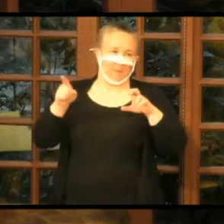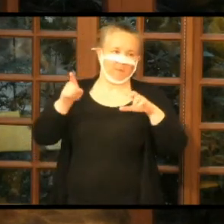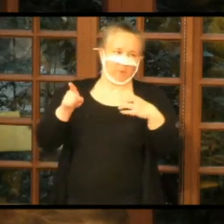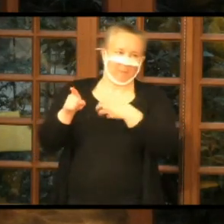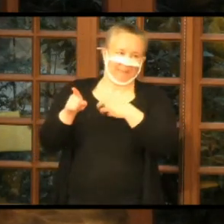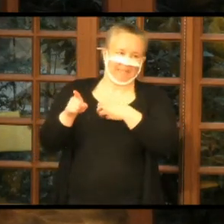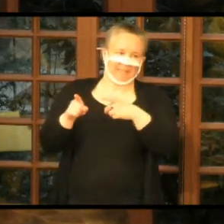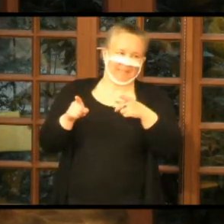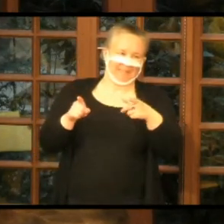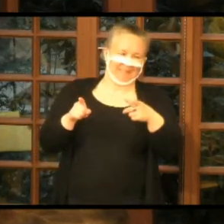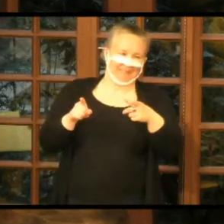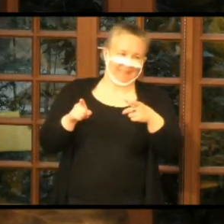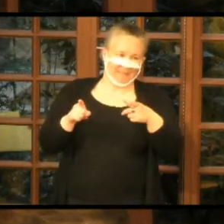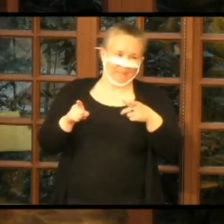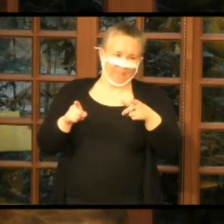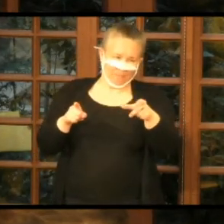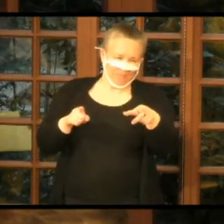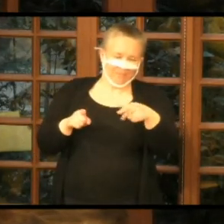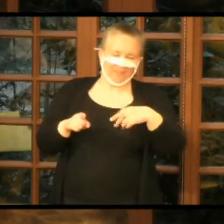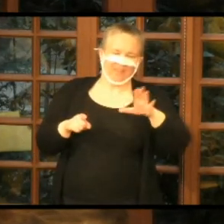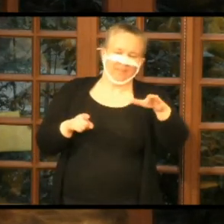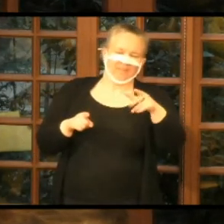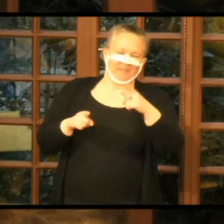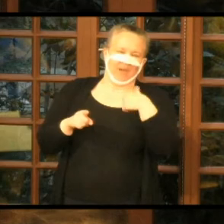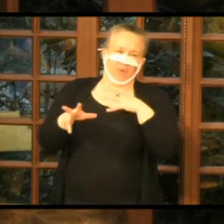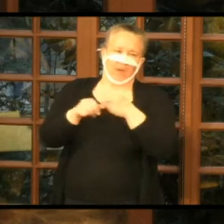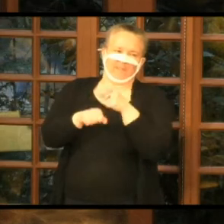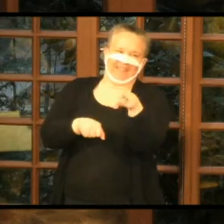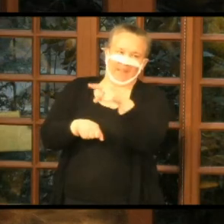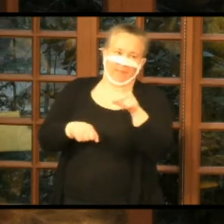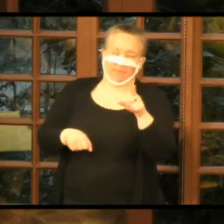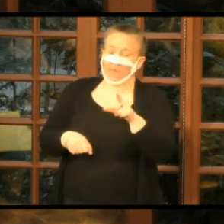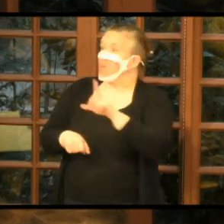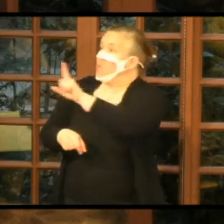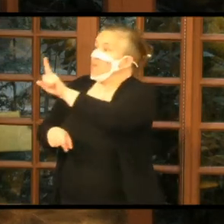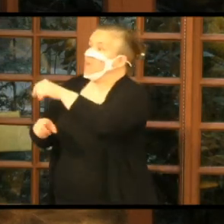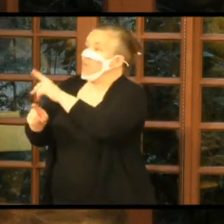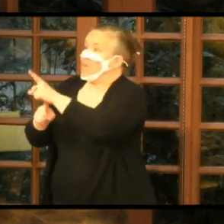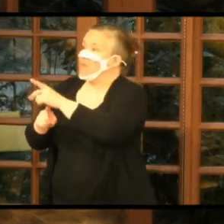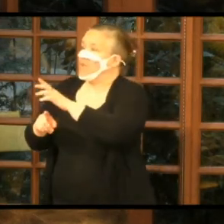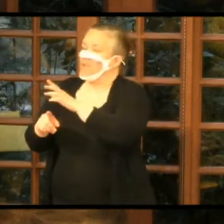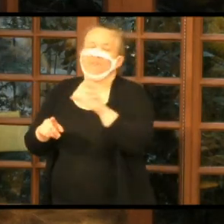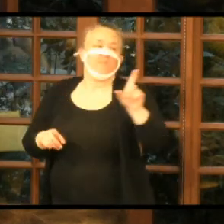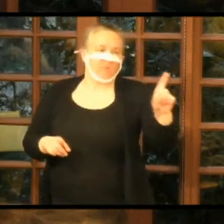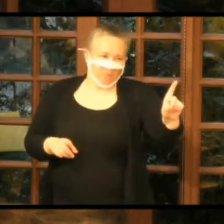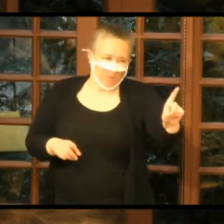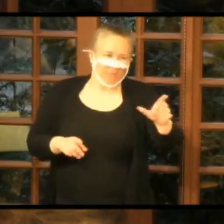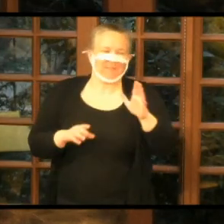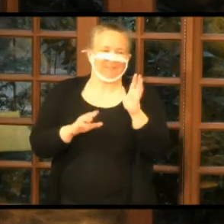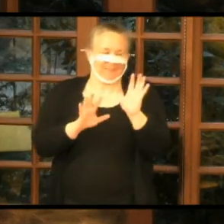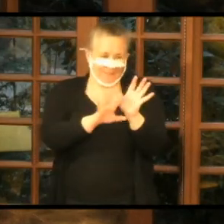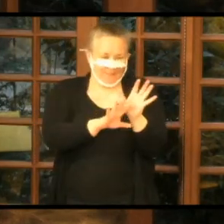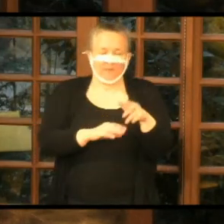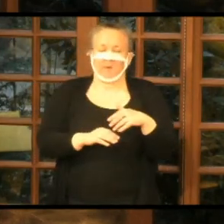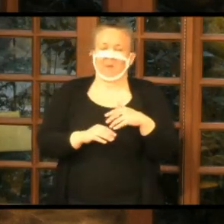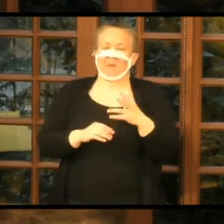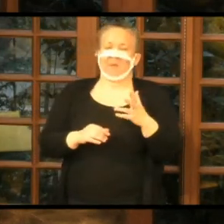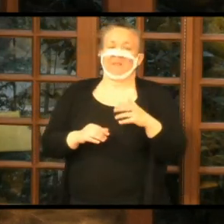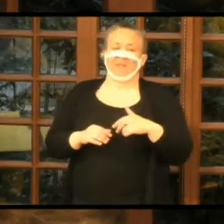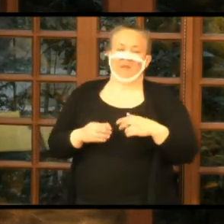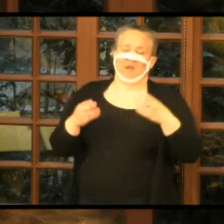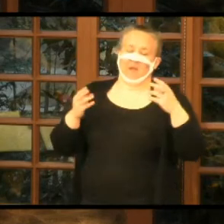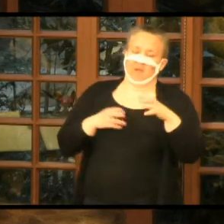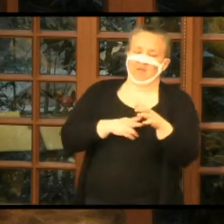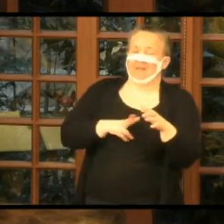insignia plastered above them, "give them a quick update." "Wait, just a moment, sir." "Really," she says. Then she rounds the camper